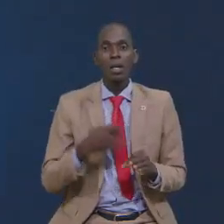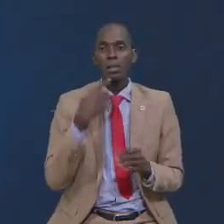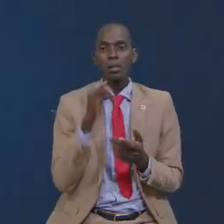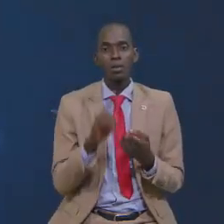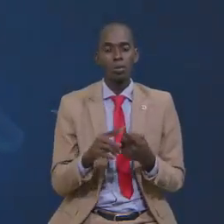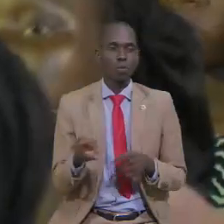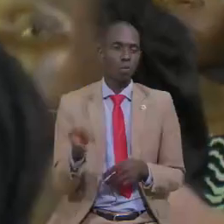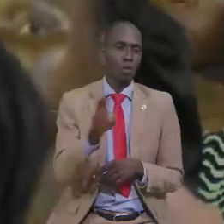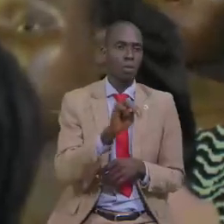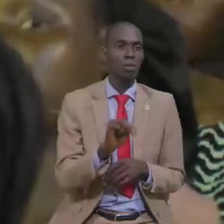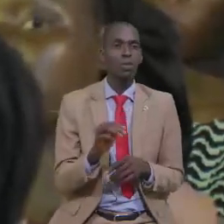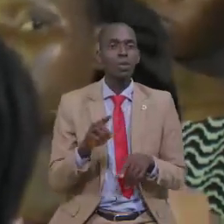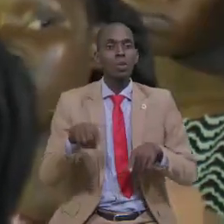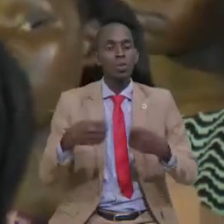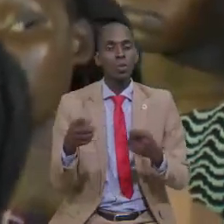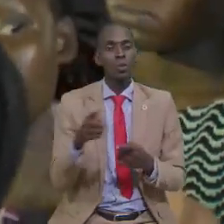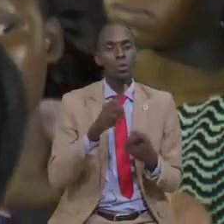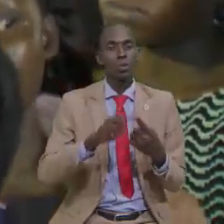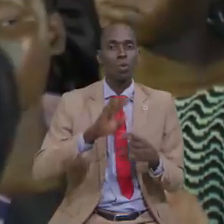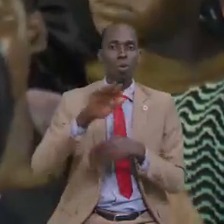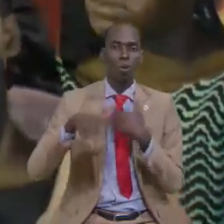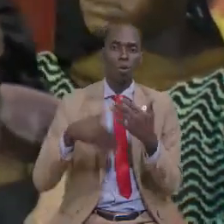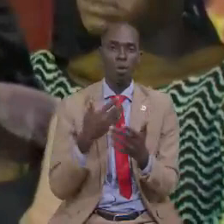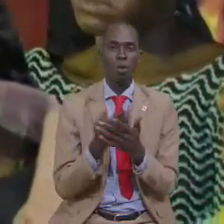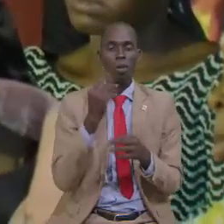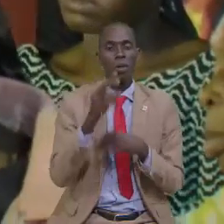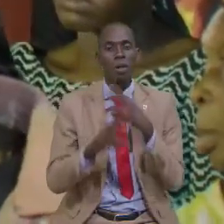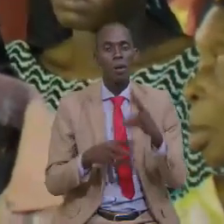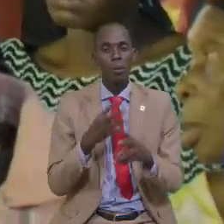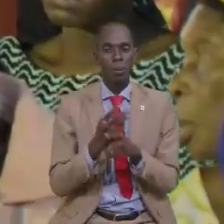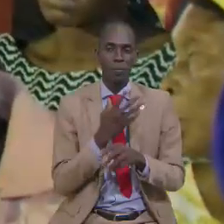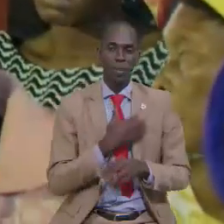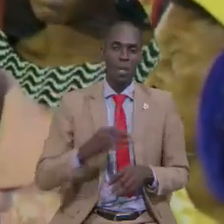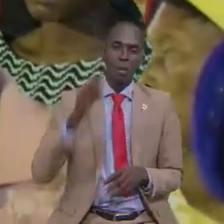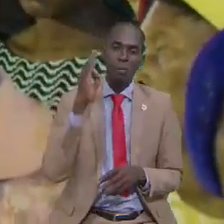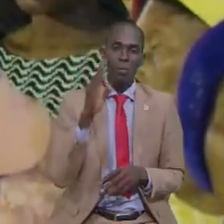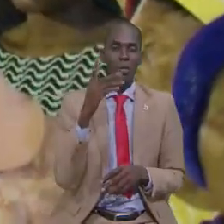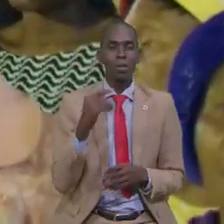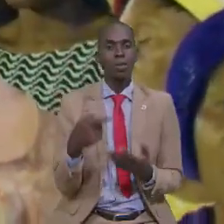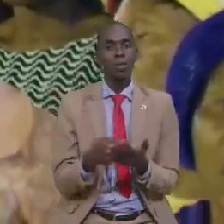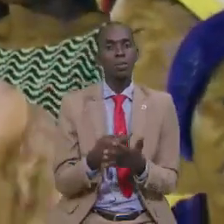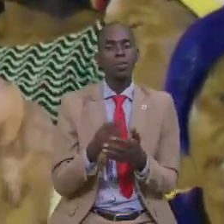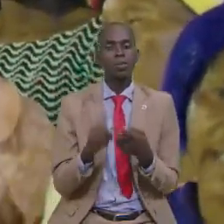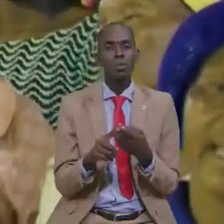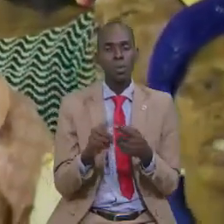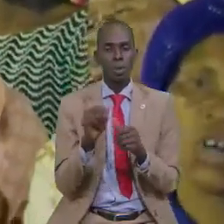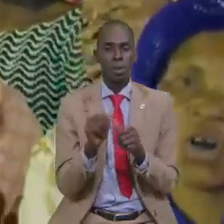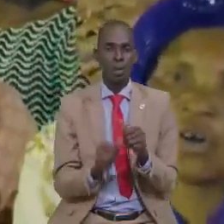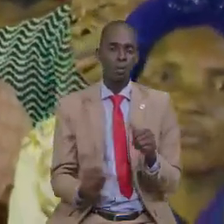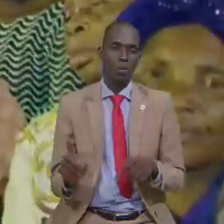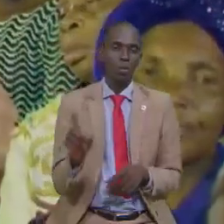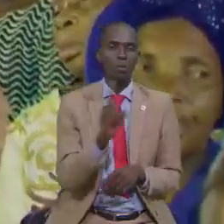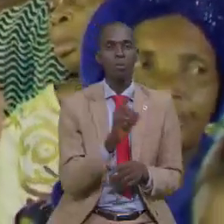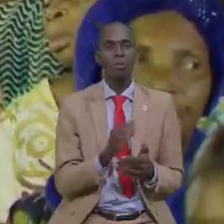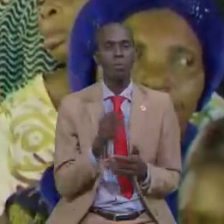them going into all the world and preach the gospel to Every Creature